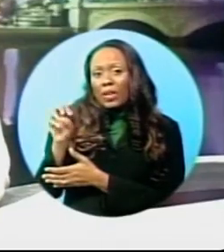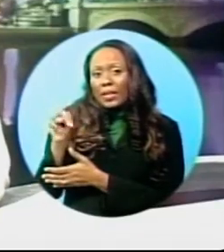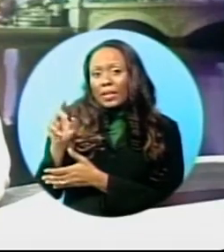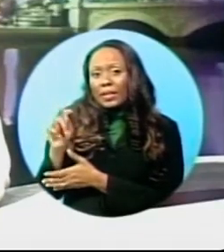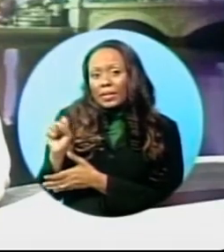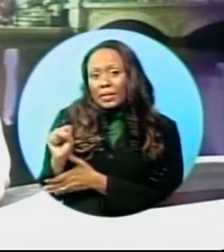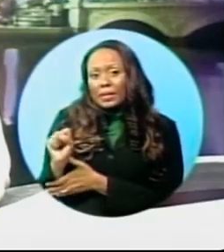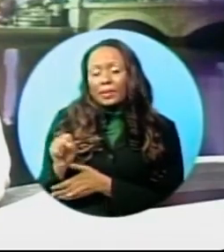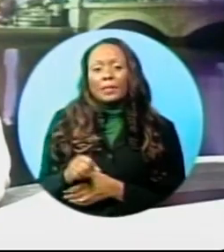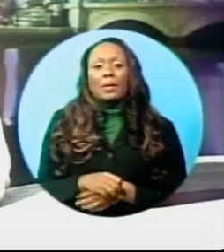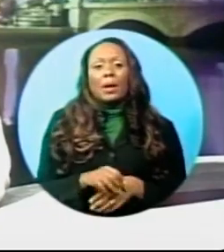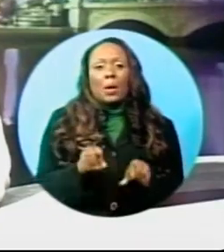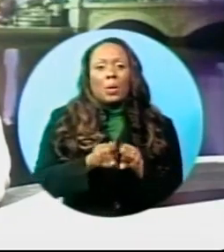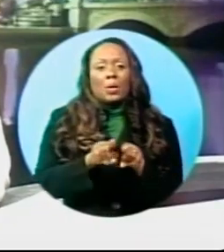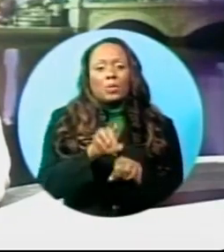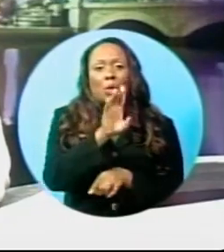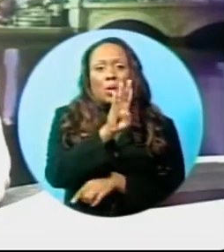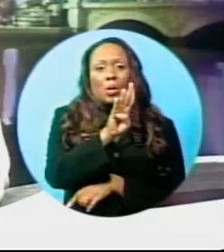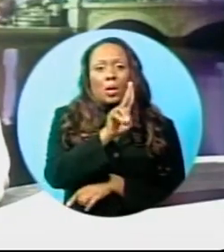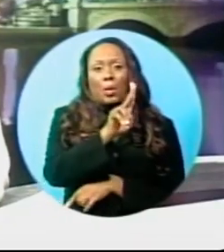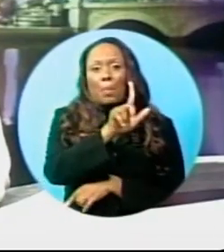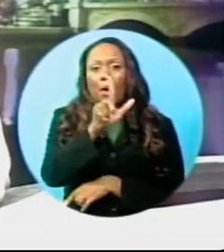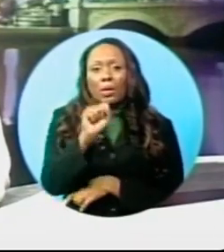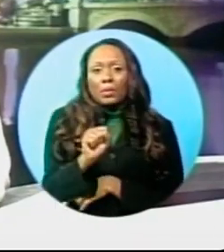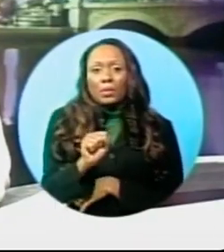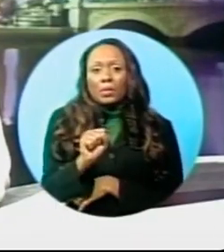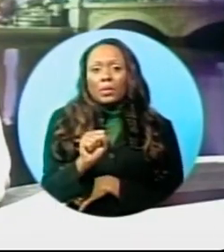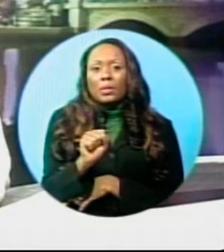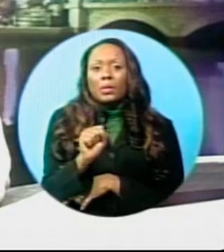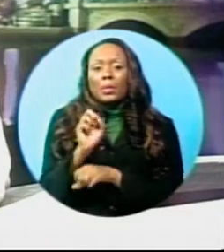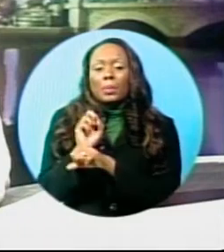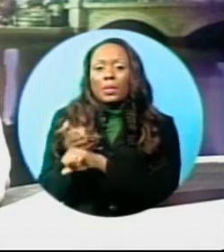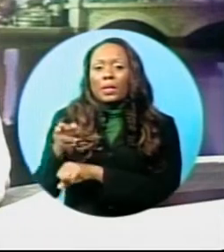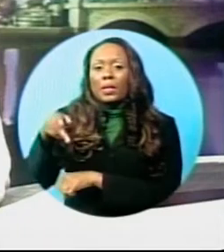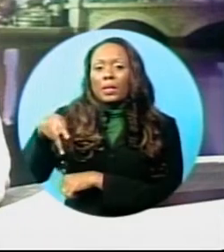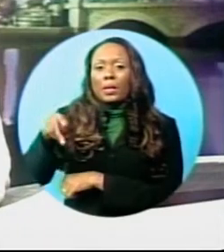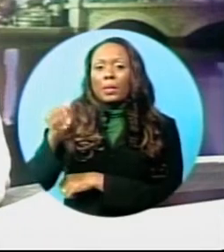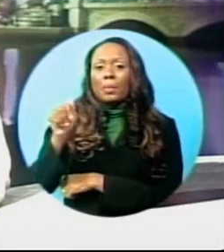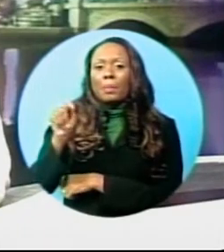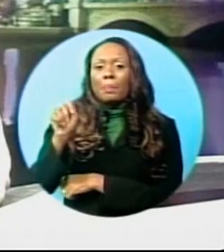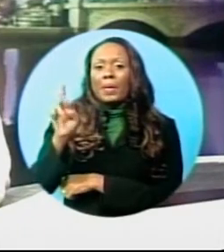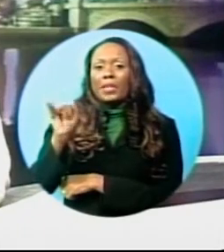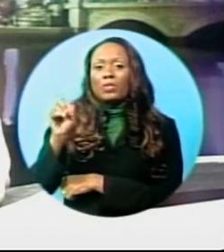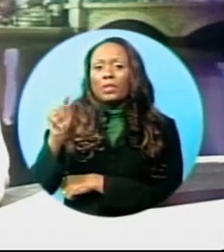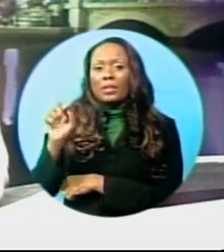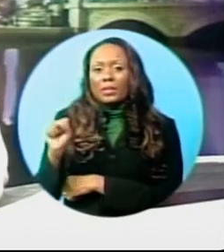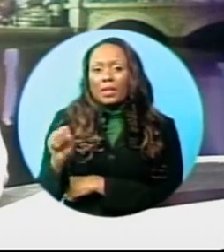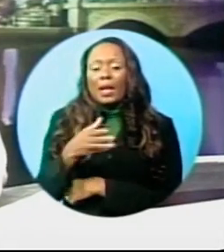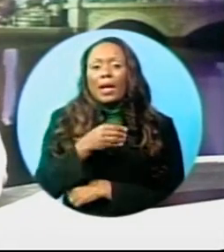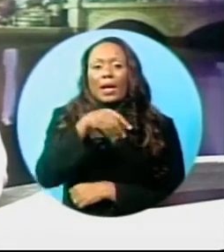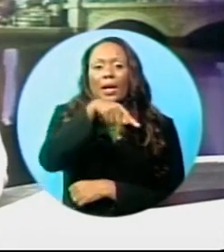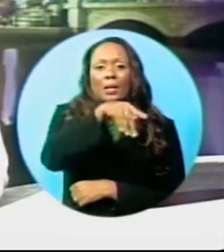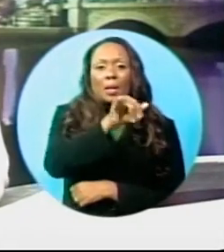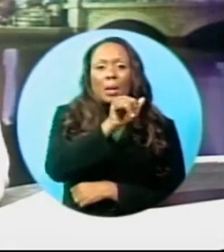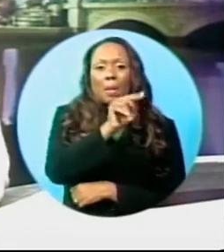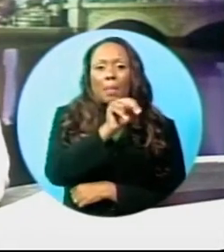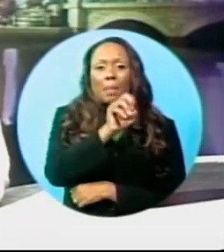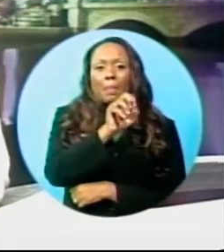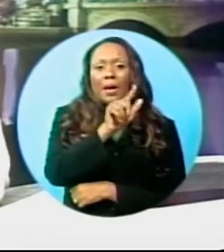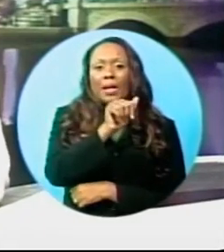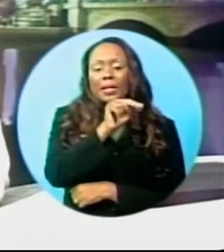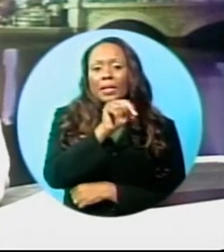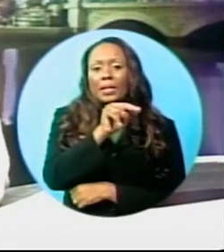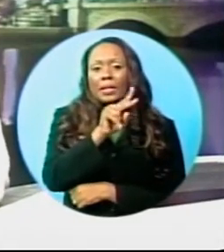handed VYB Patriots their 5th straight loss, 74-70. And Orange 3 Pinelands are now